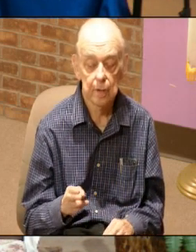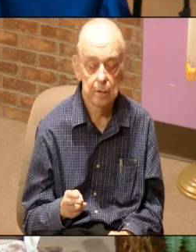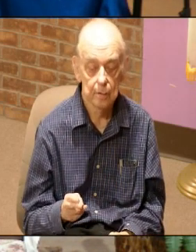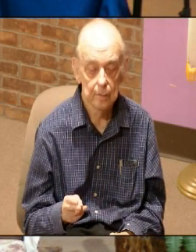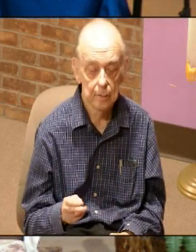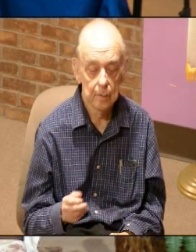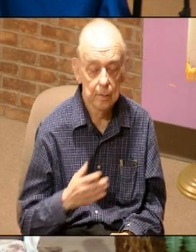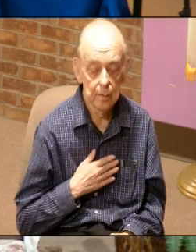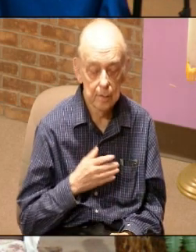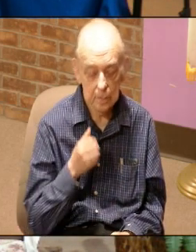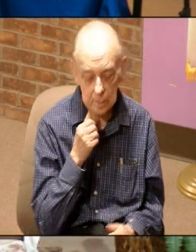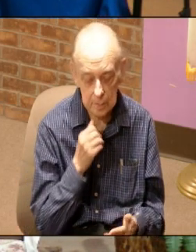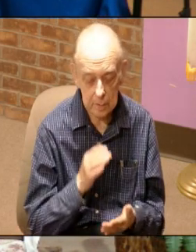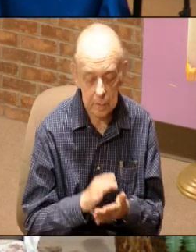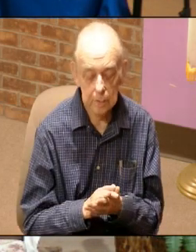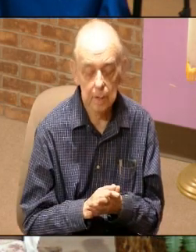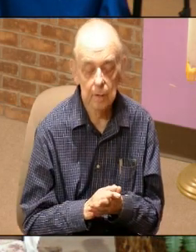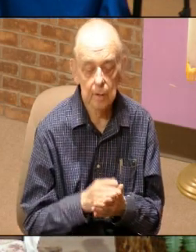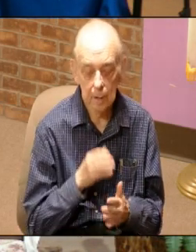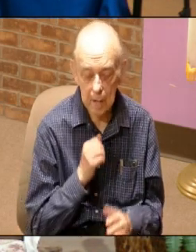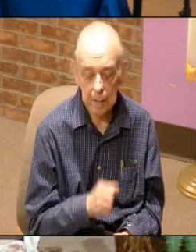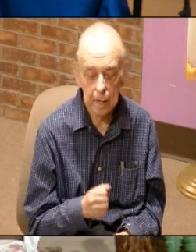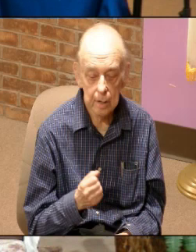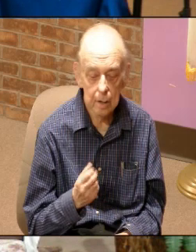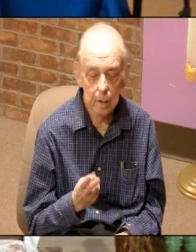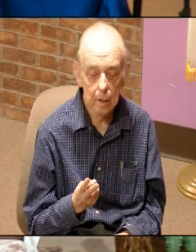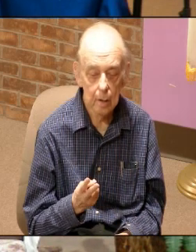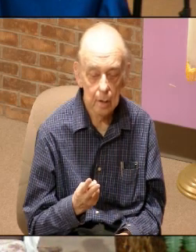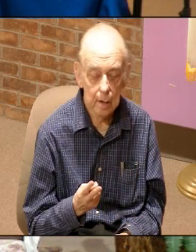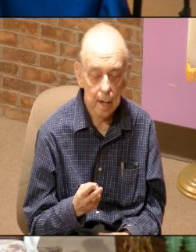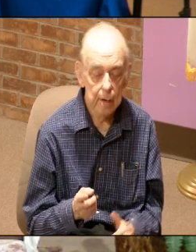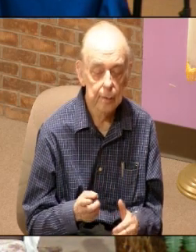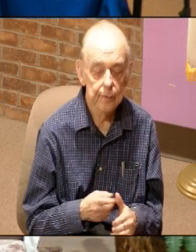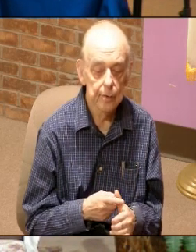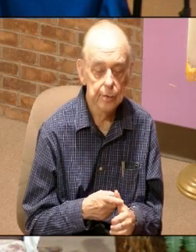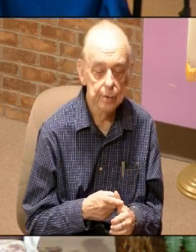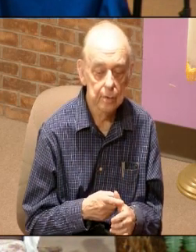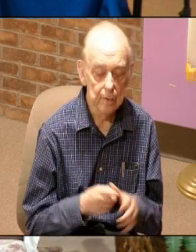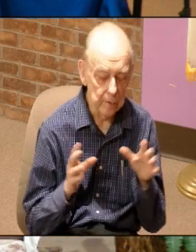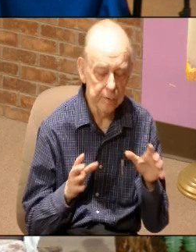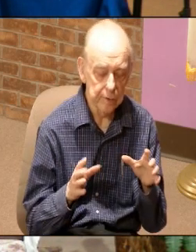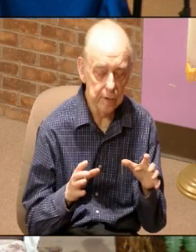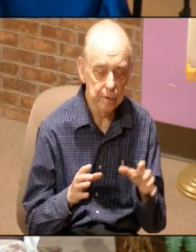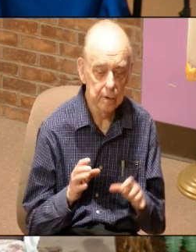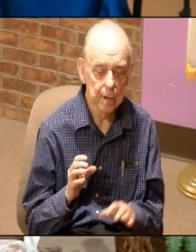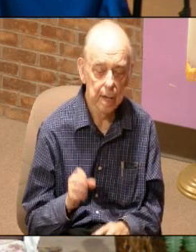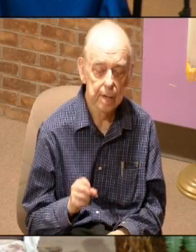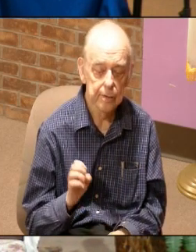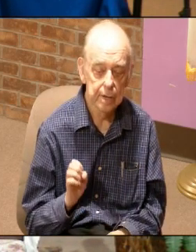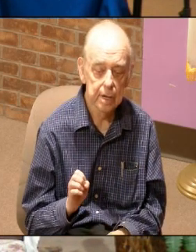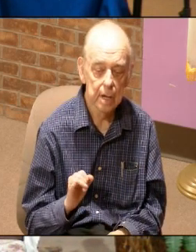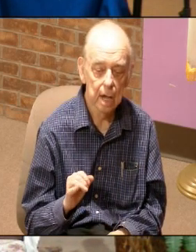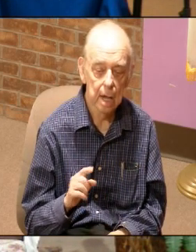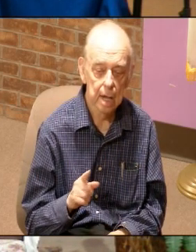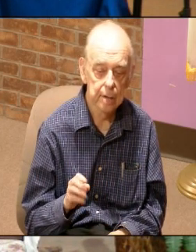my wife at the age of 12 had her first seizure and so I